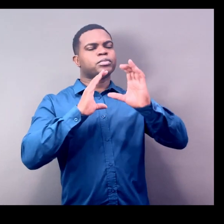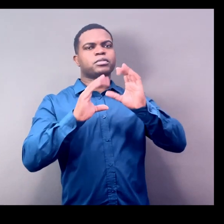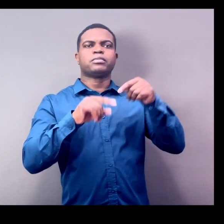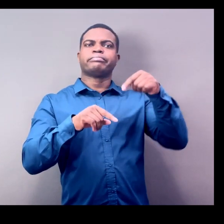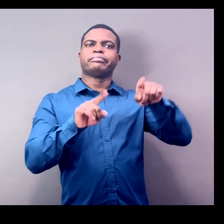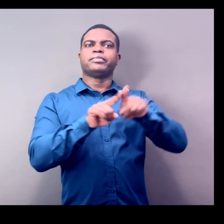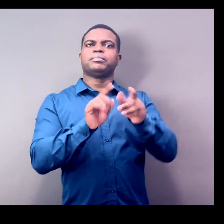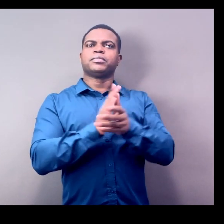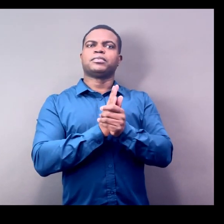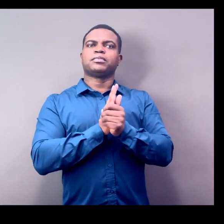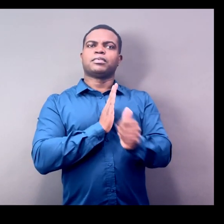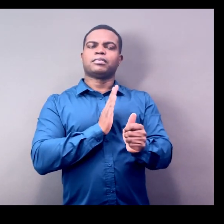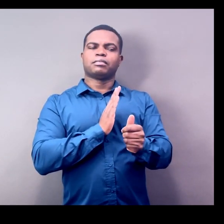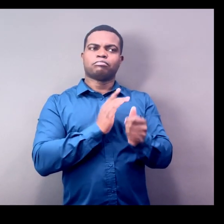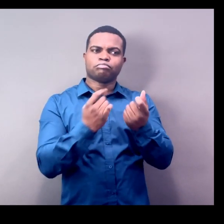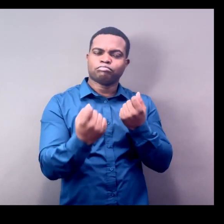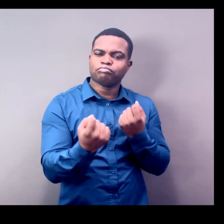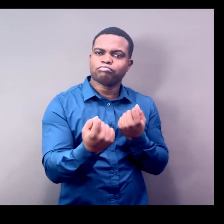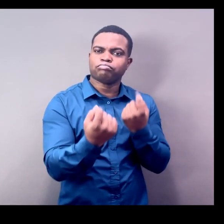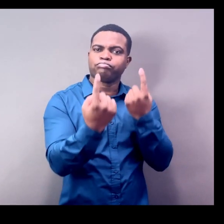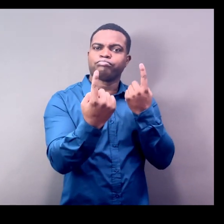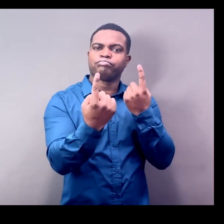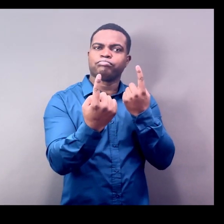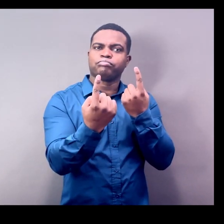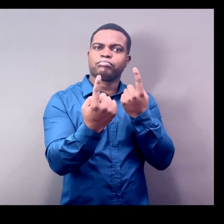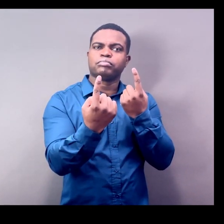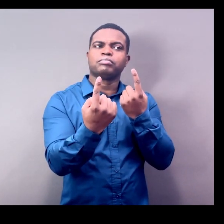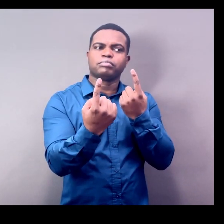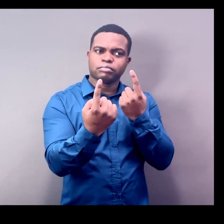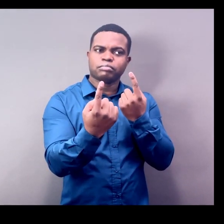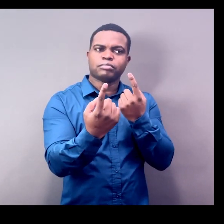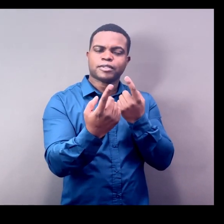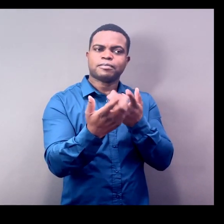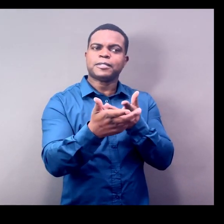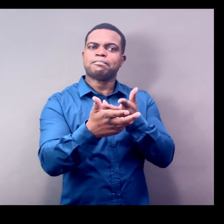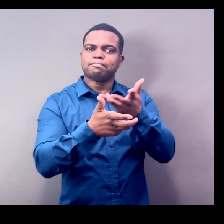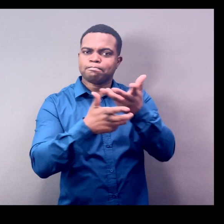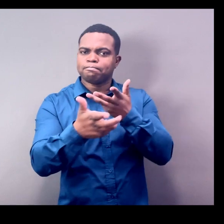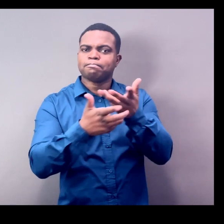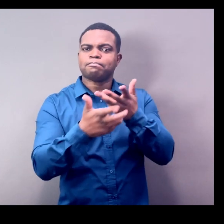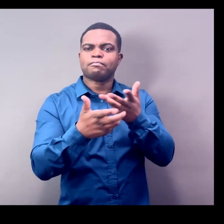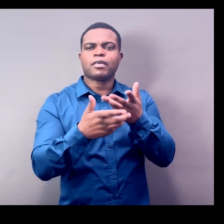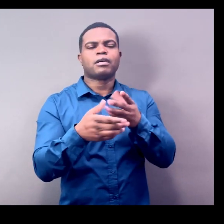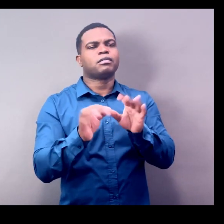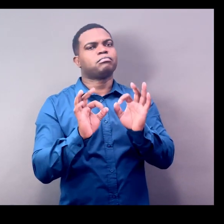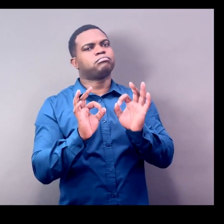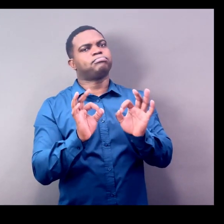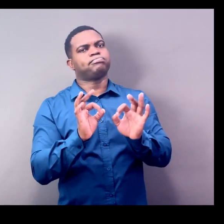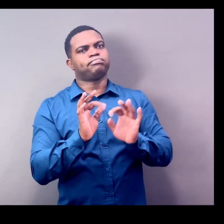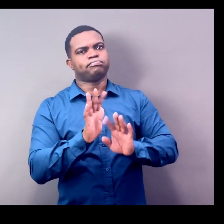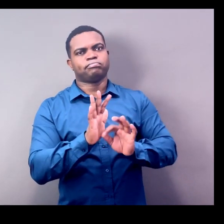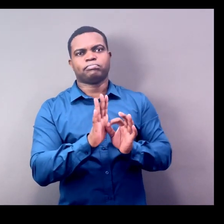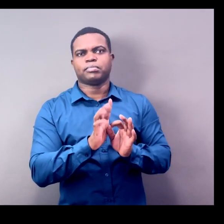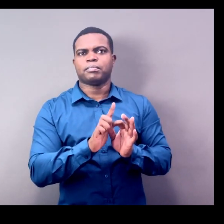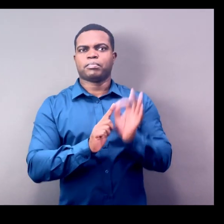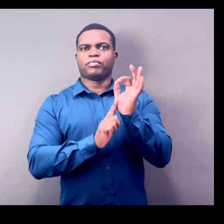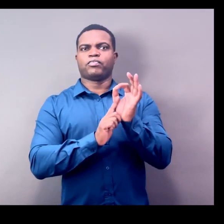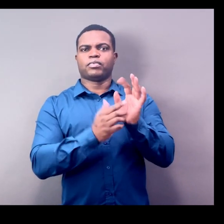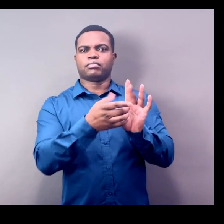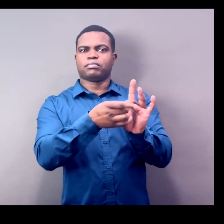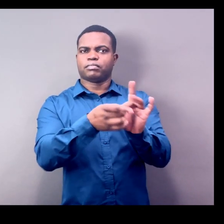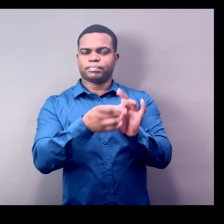as skills for community engagement practitioners and also as techniques